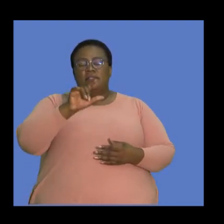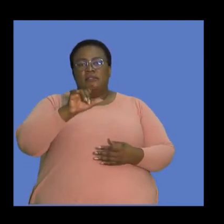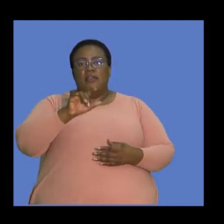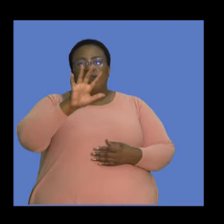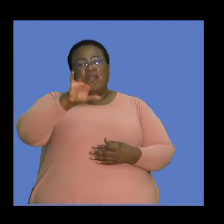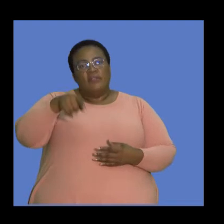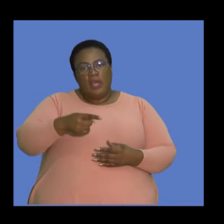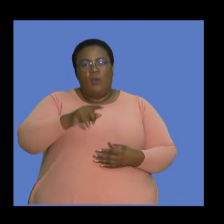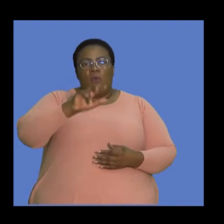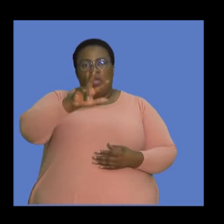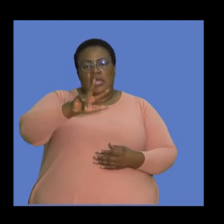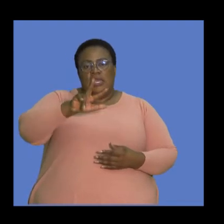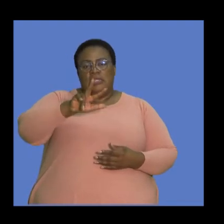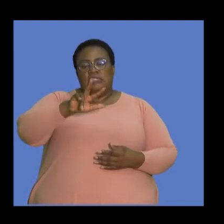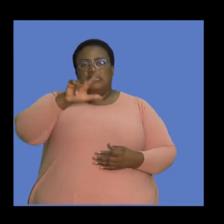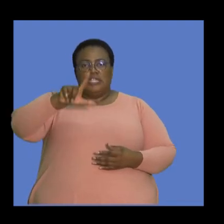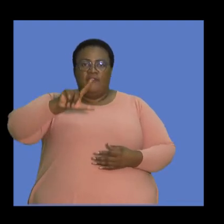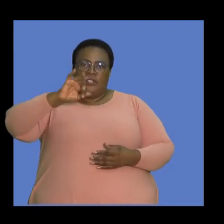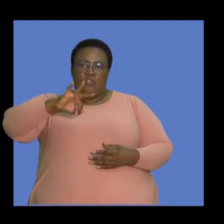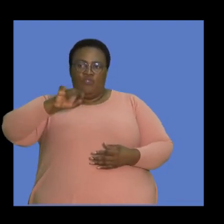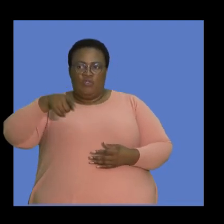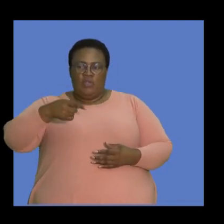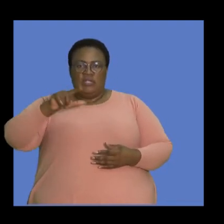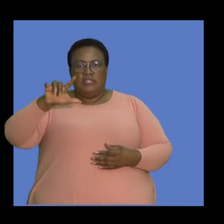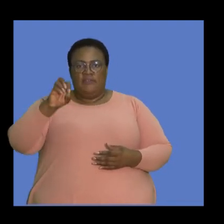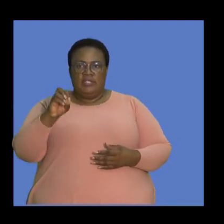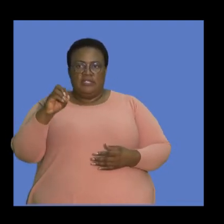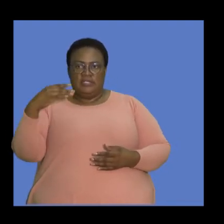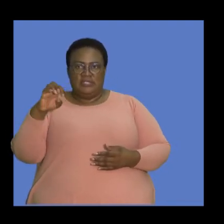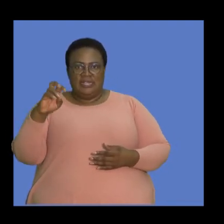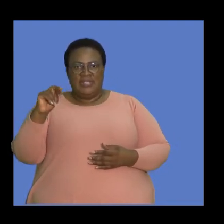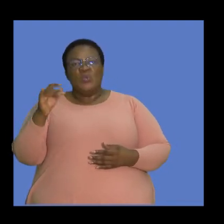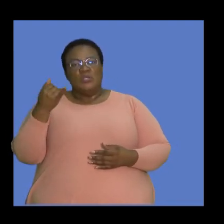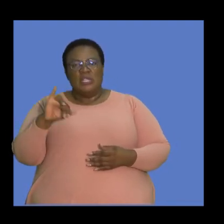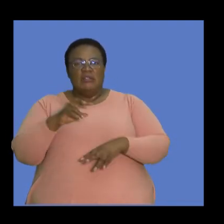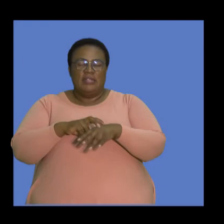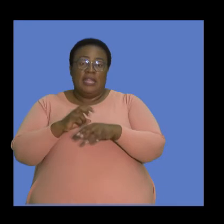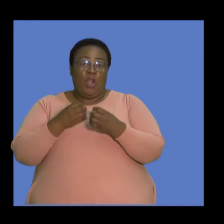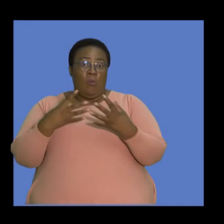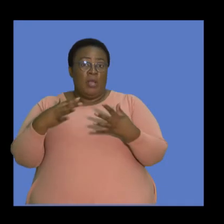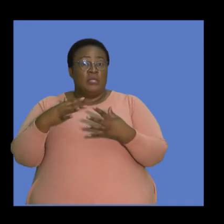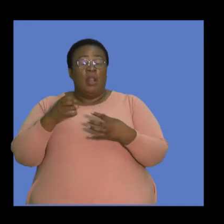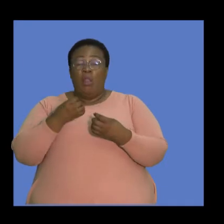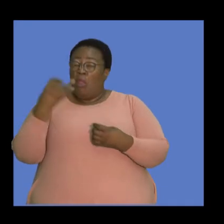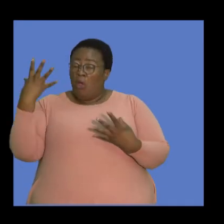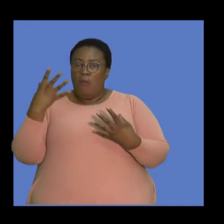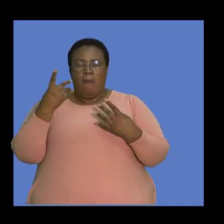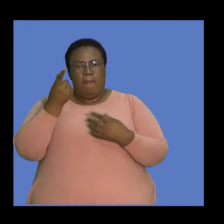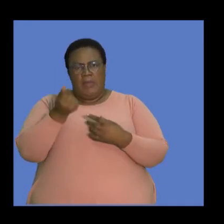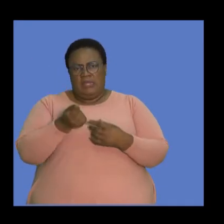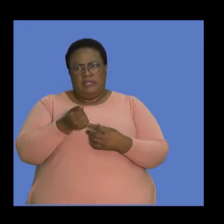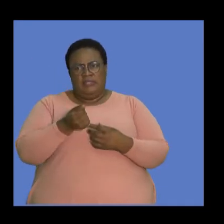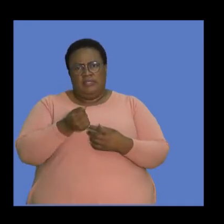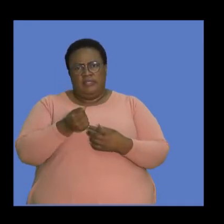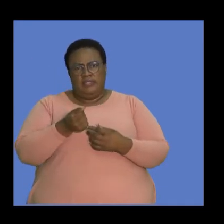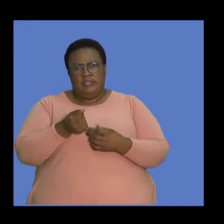5,873 rands and 70 cents. So clearly, you will still need a lot of money for you to top up what you